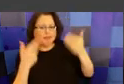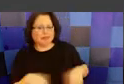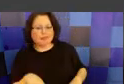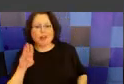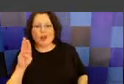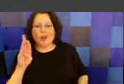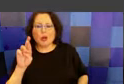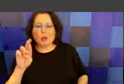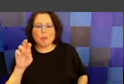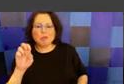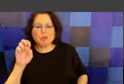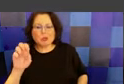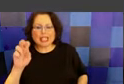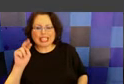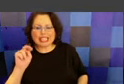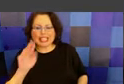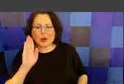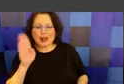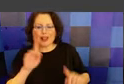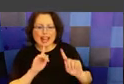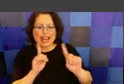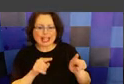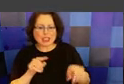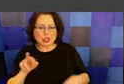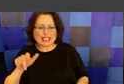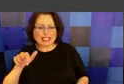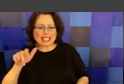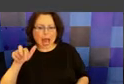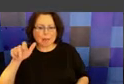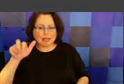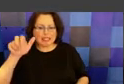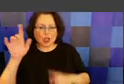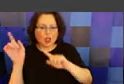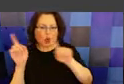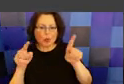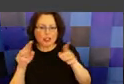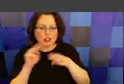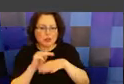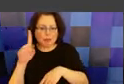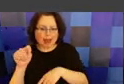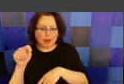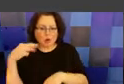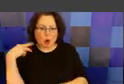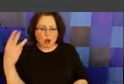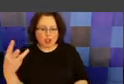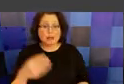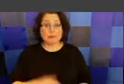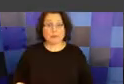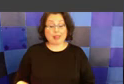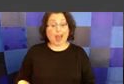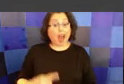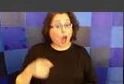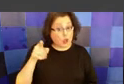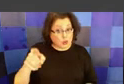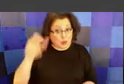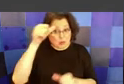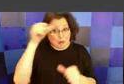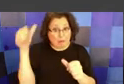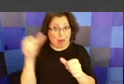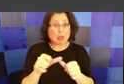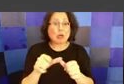question. So I can address the steps question, which has a couple of parts. My guess is you might be remembering that there was a